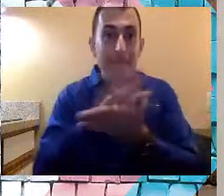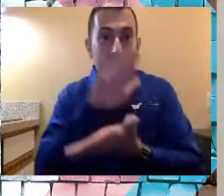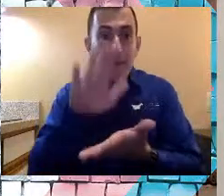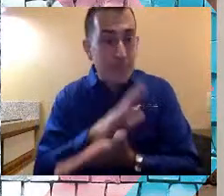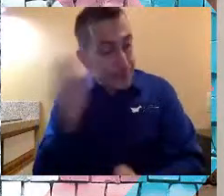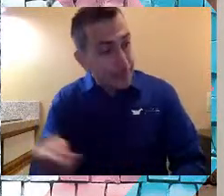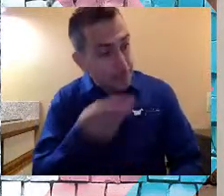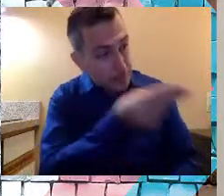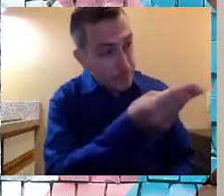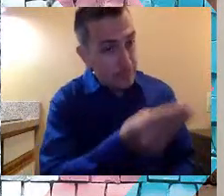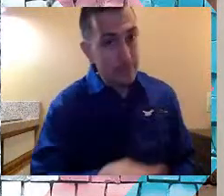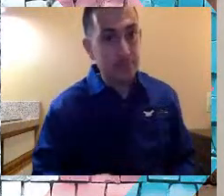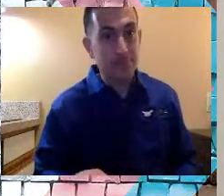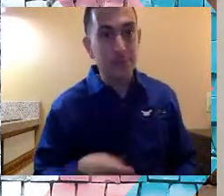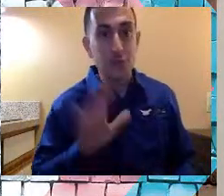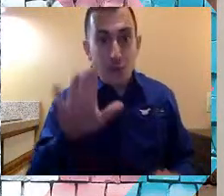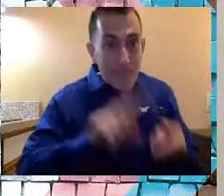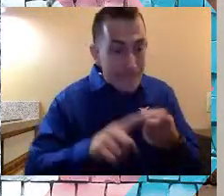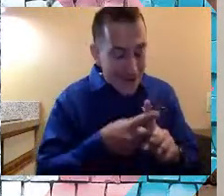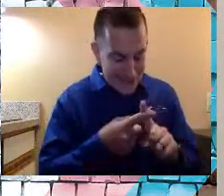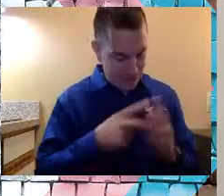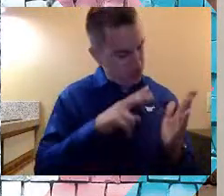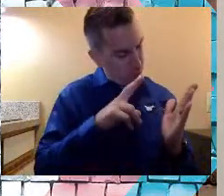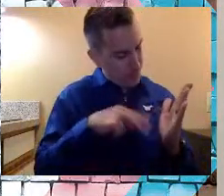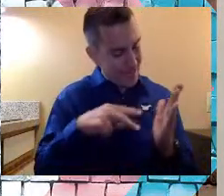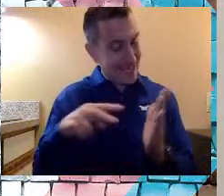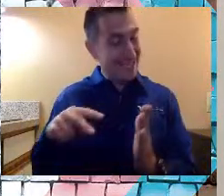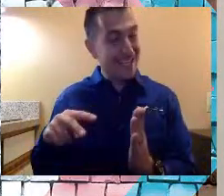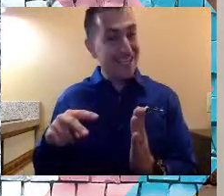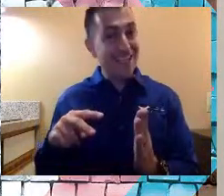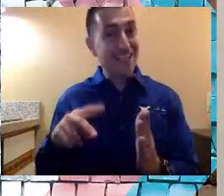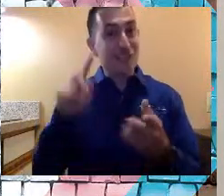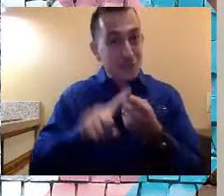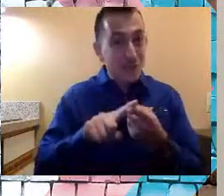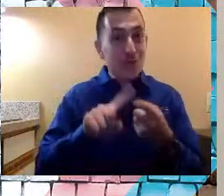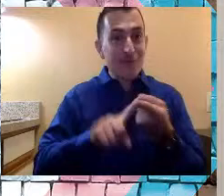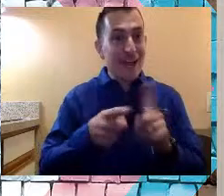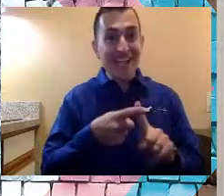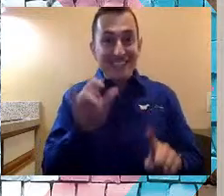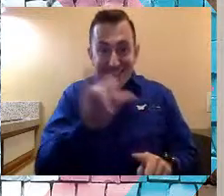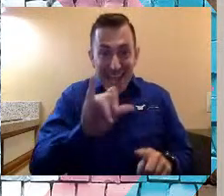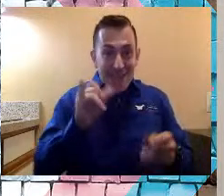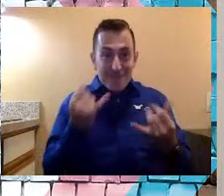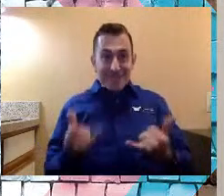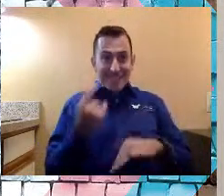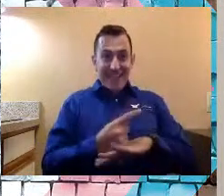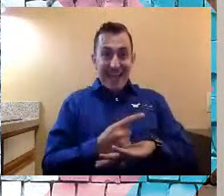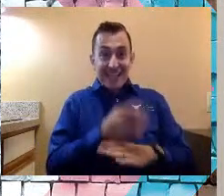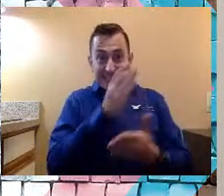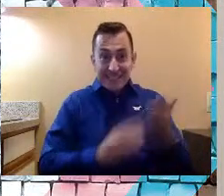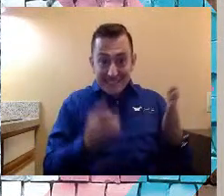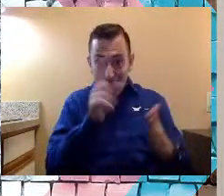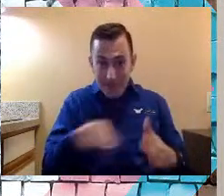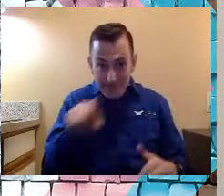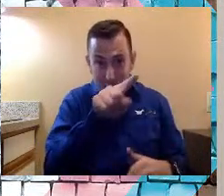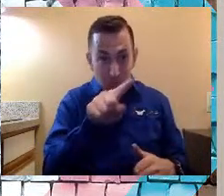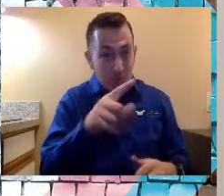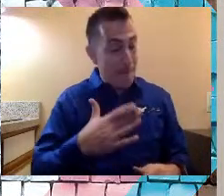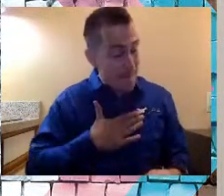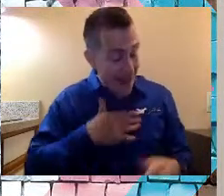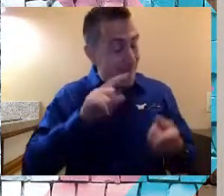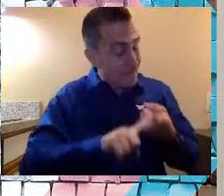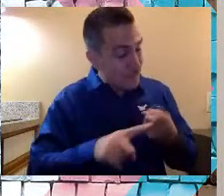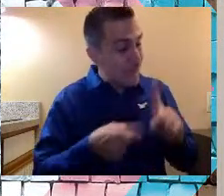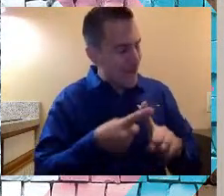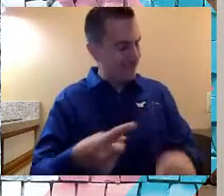Read to your friends. Well, that's what we're doing today. I'm reading to all of you. Some of you are my friends and have been for a long time,